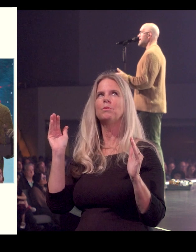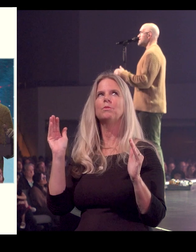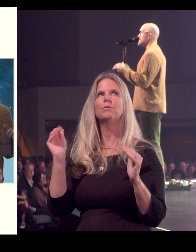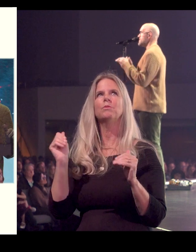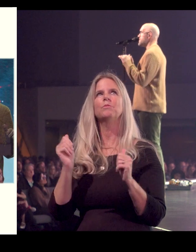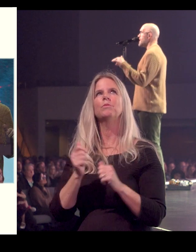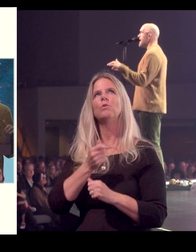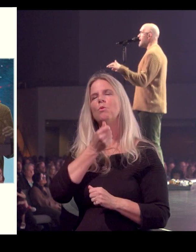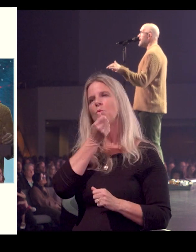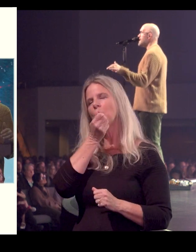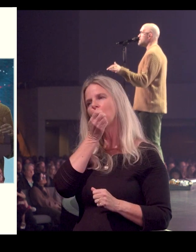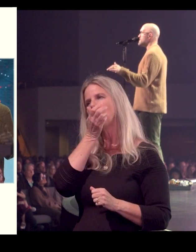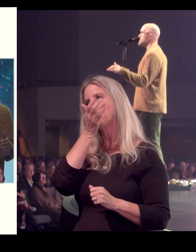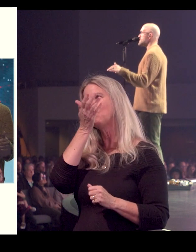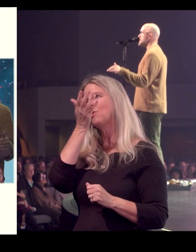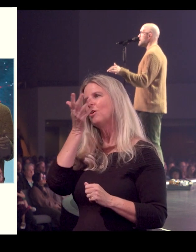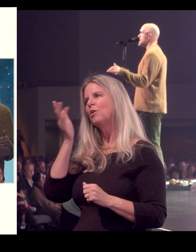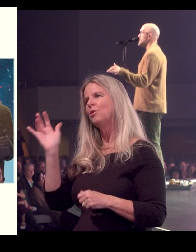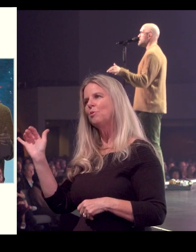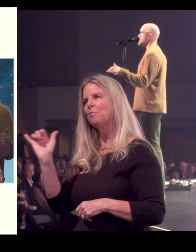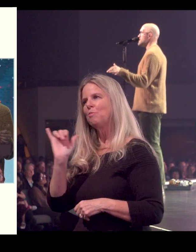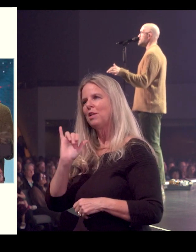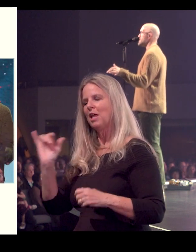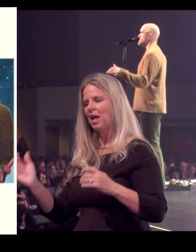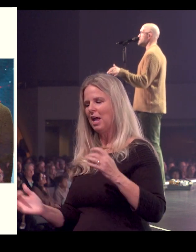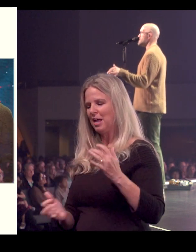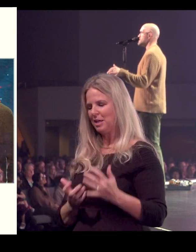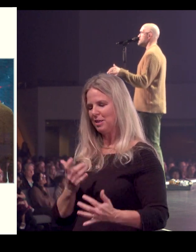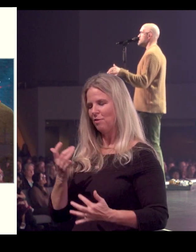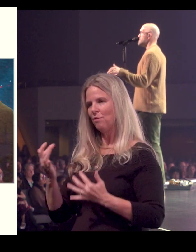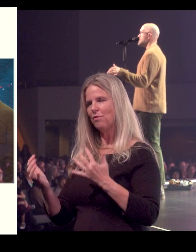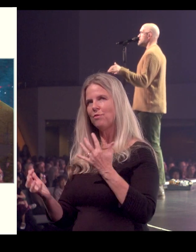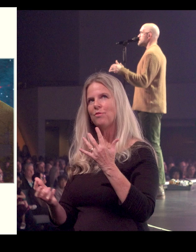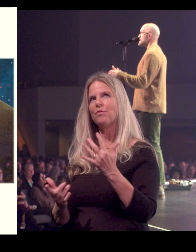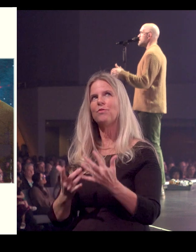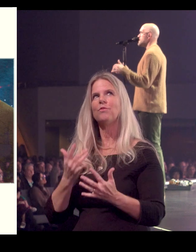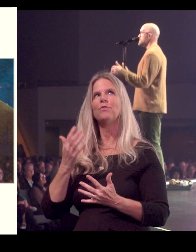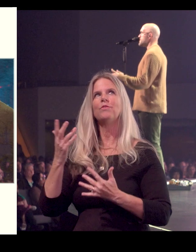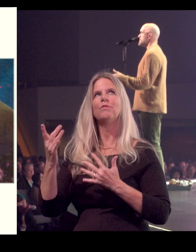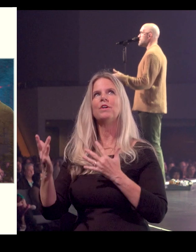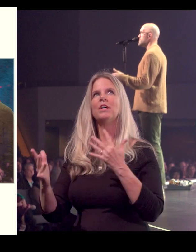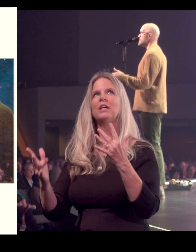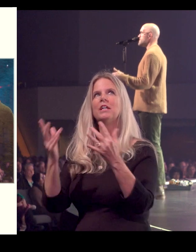fireside, safe from the cold.